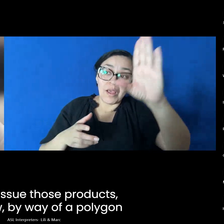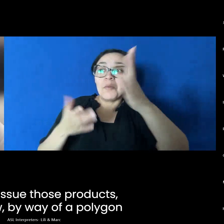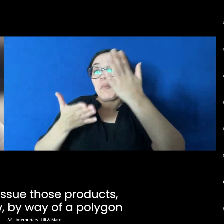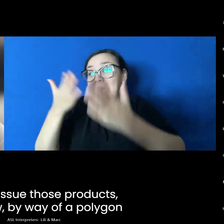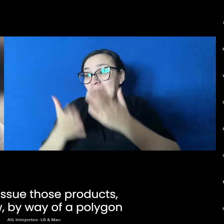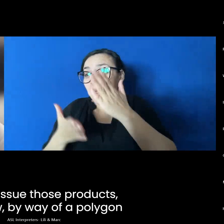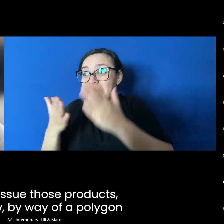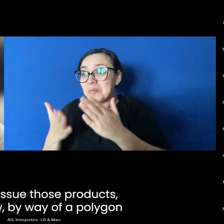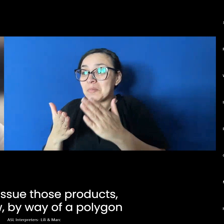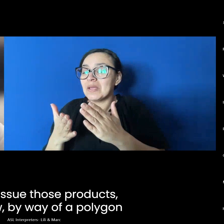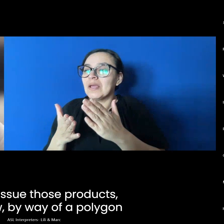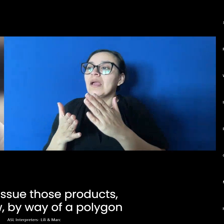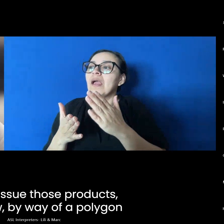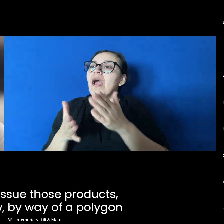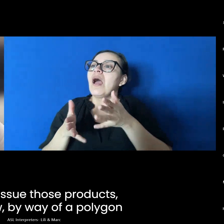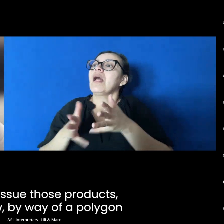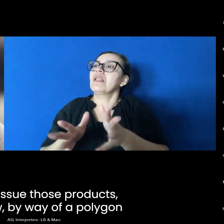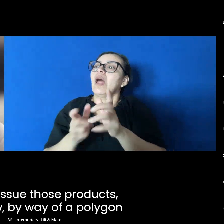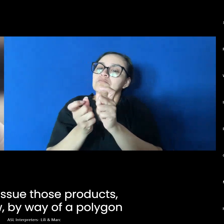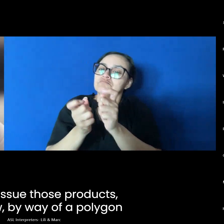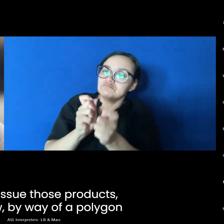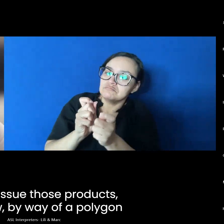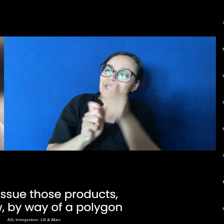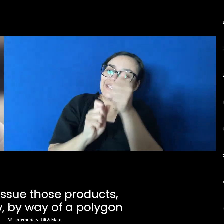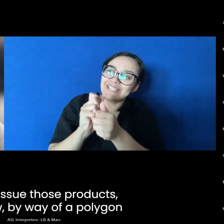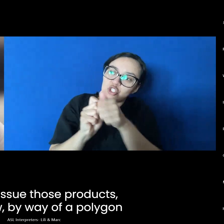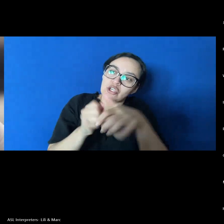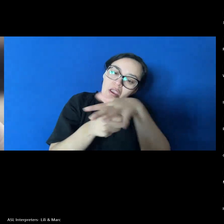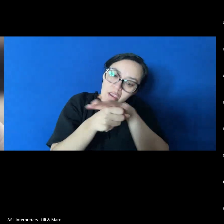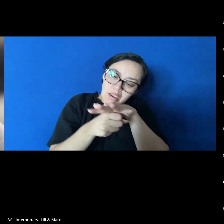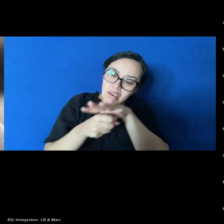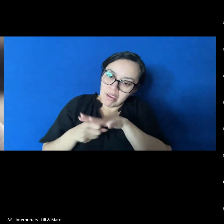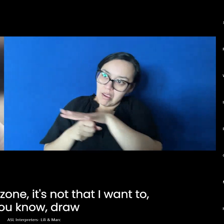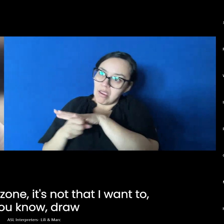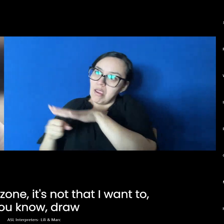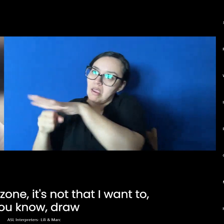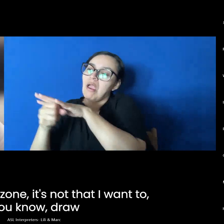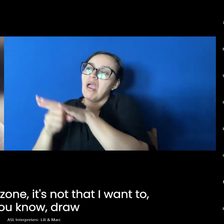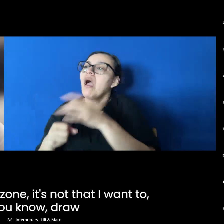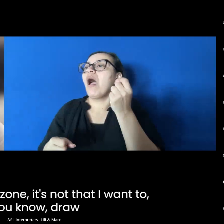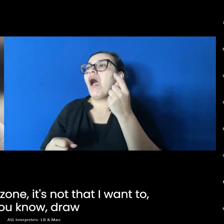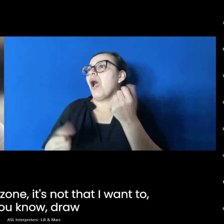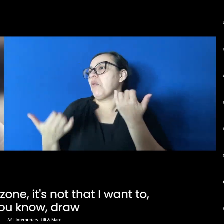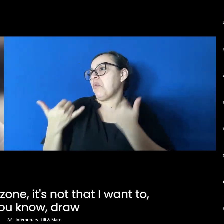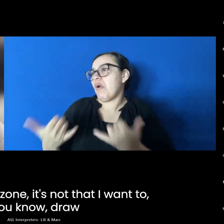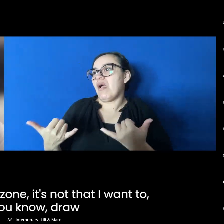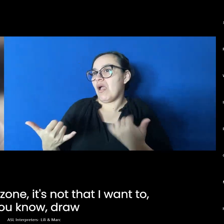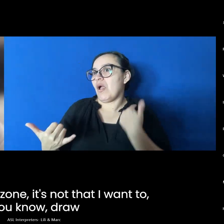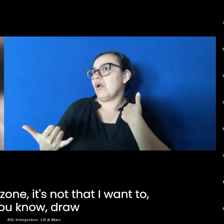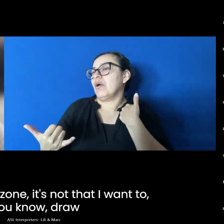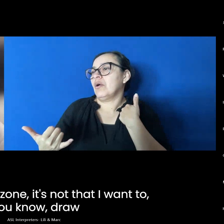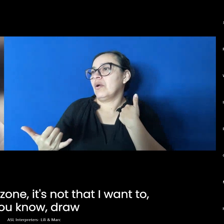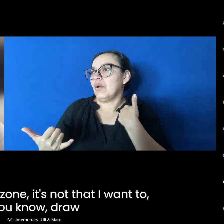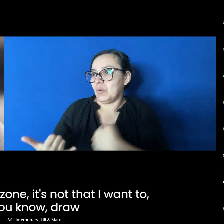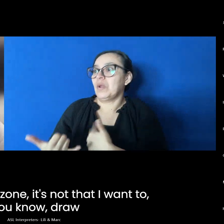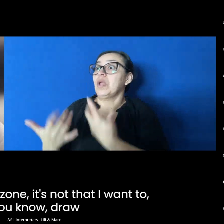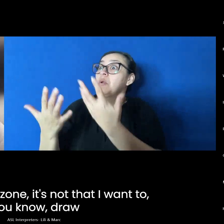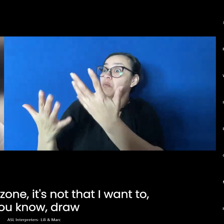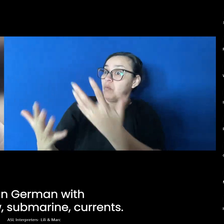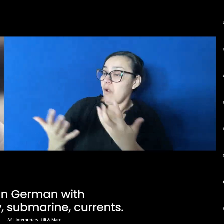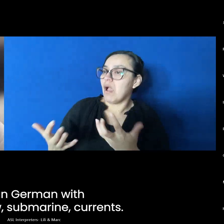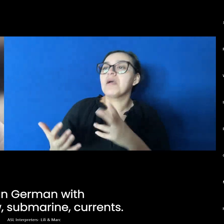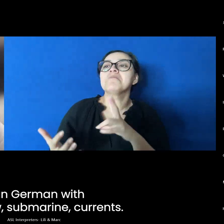can issue those products, by way of a polygon, rather than a zone. It's not that I want to,